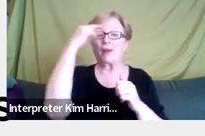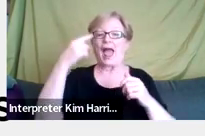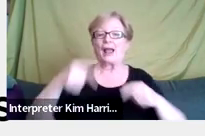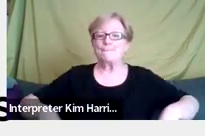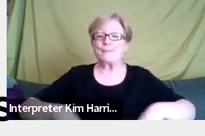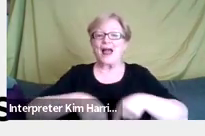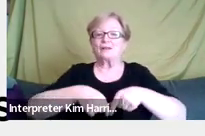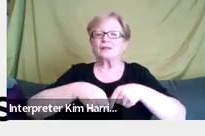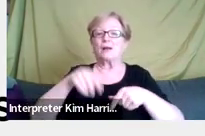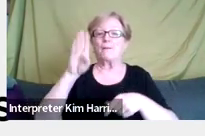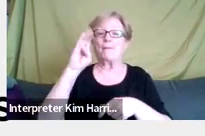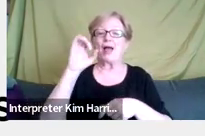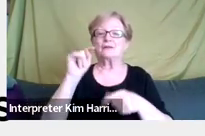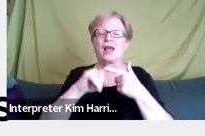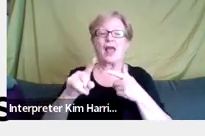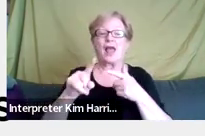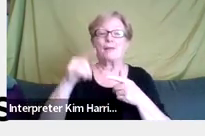and white